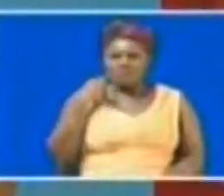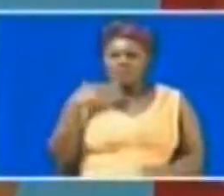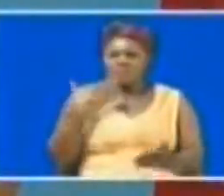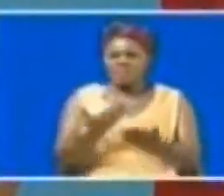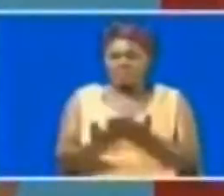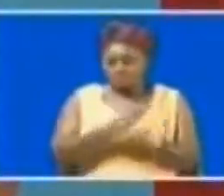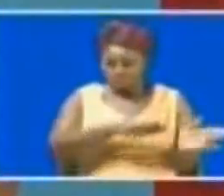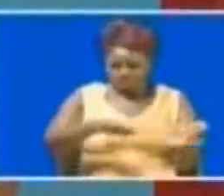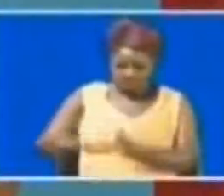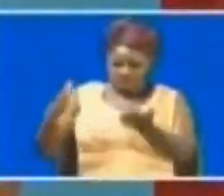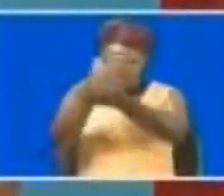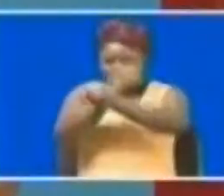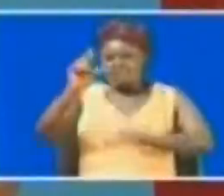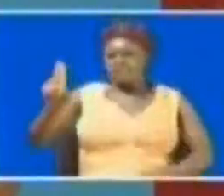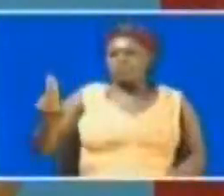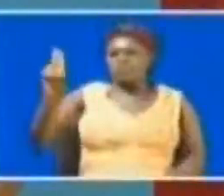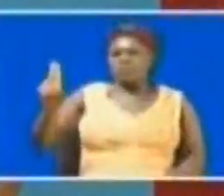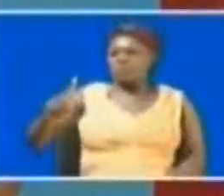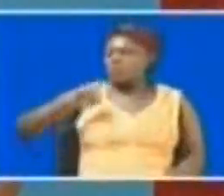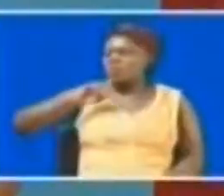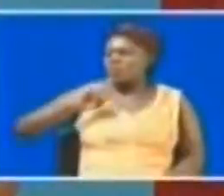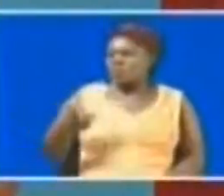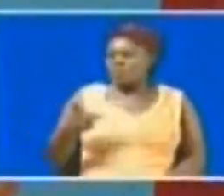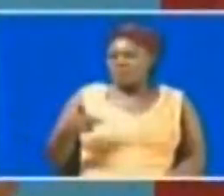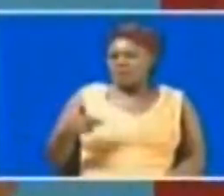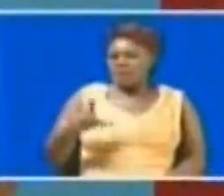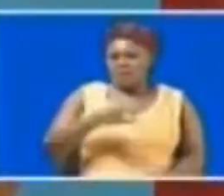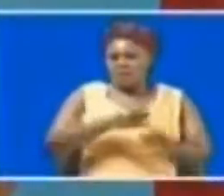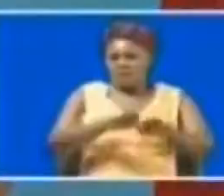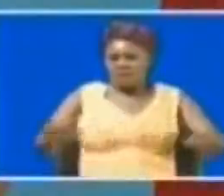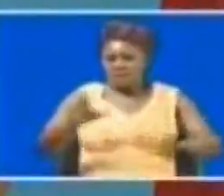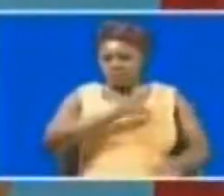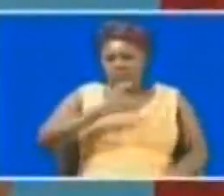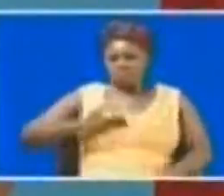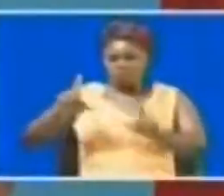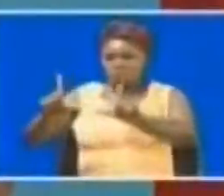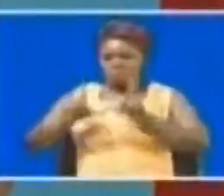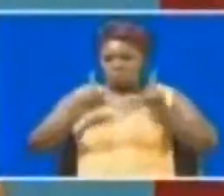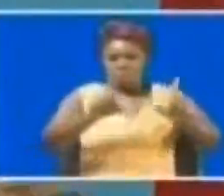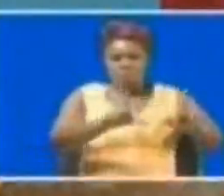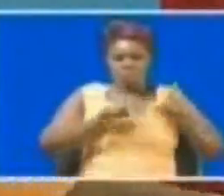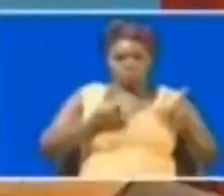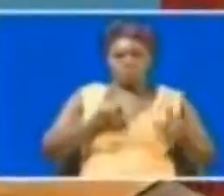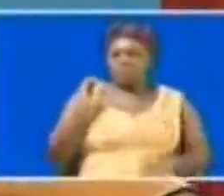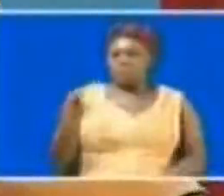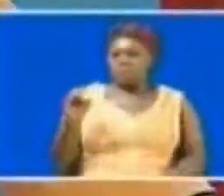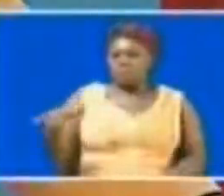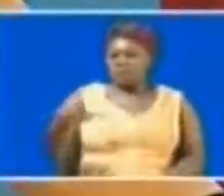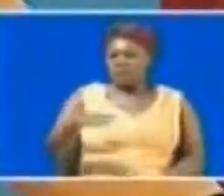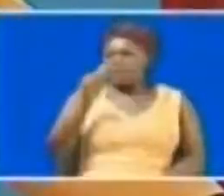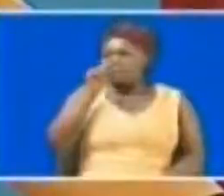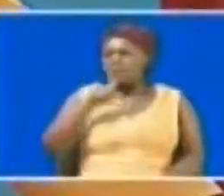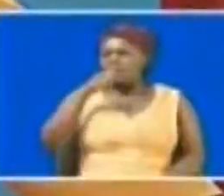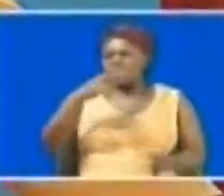Thank you. Now, President Uhuru Kenyatta has ordered the National Land Commission to revoke the allocation of Kibarani dump site to